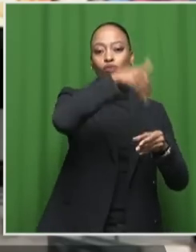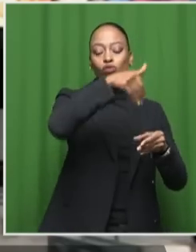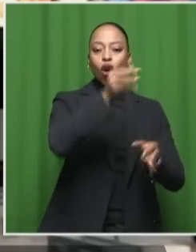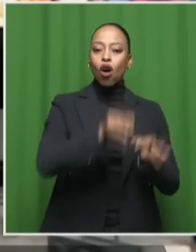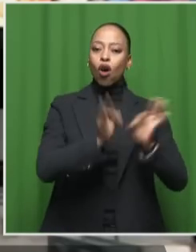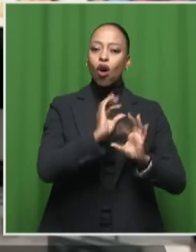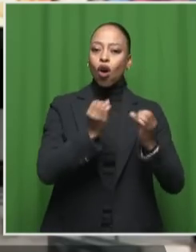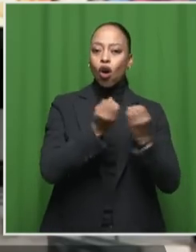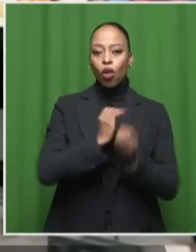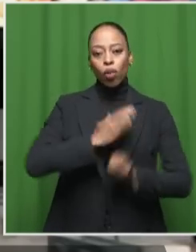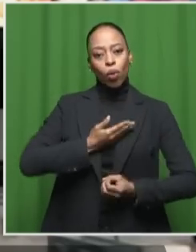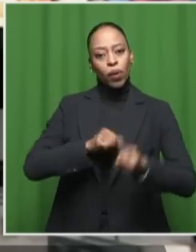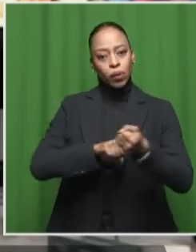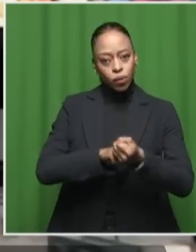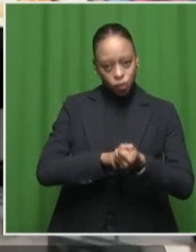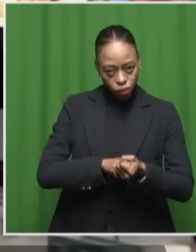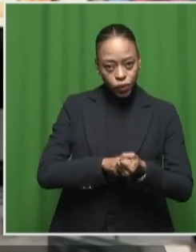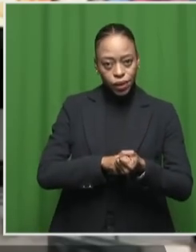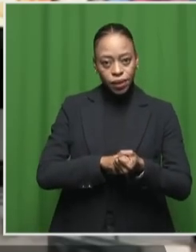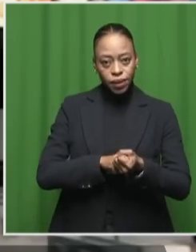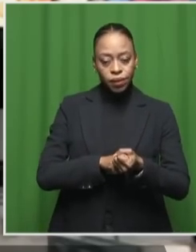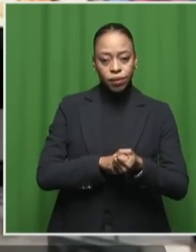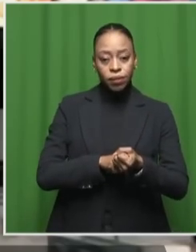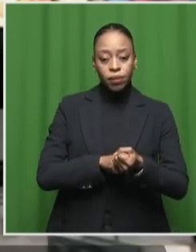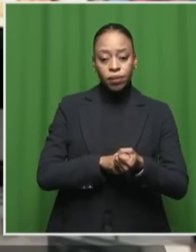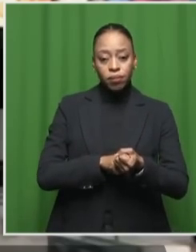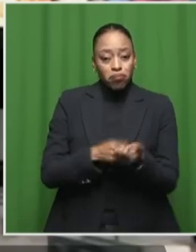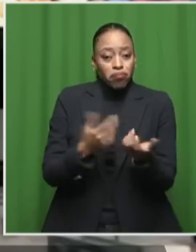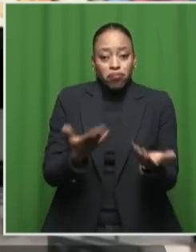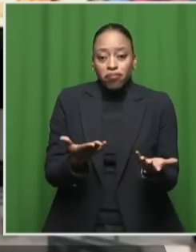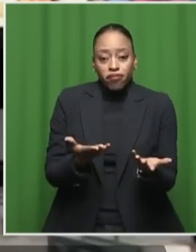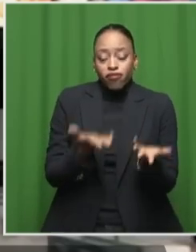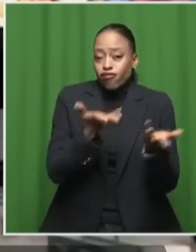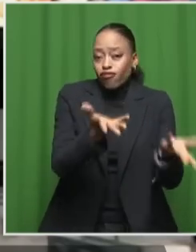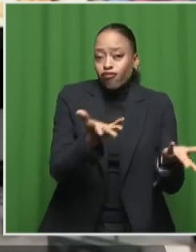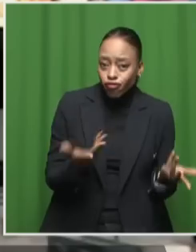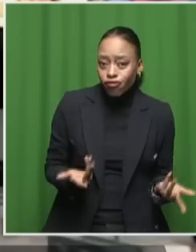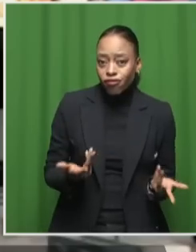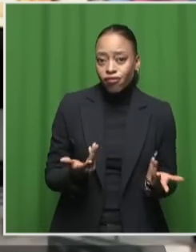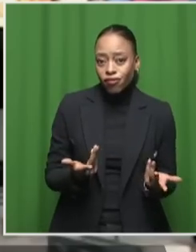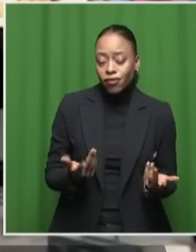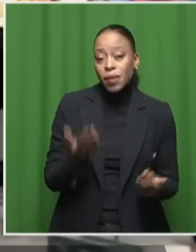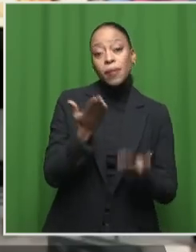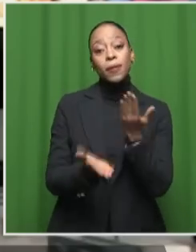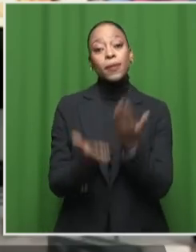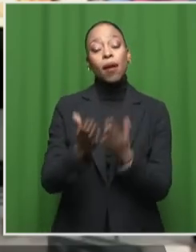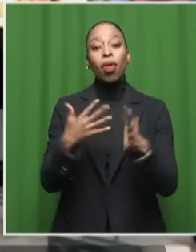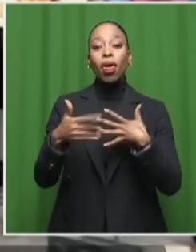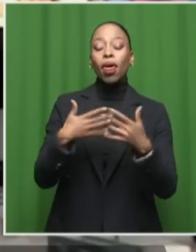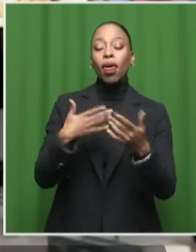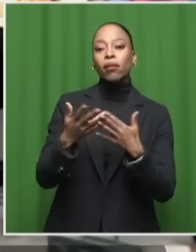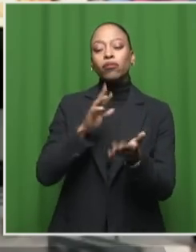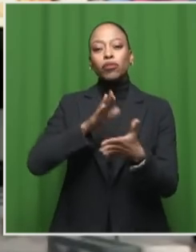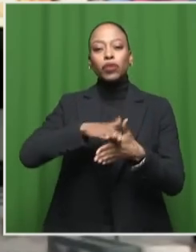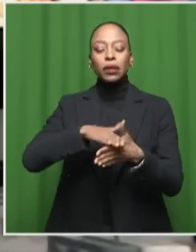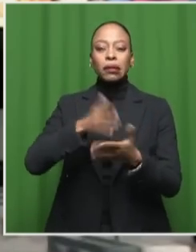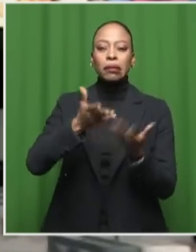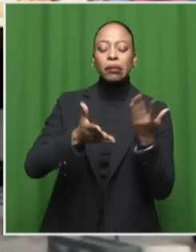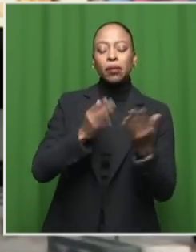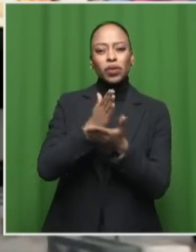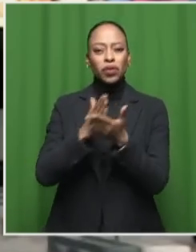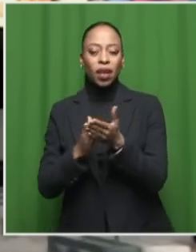they want to support is preeminent. Now, perhaps for whatever reason, there are some